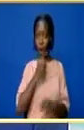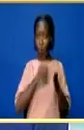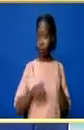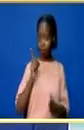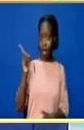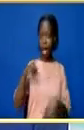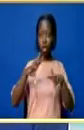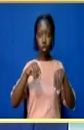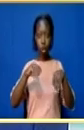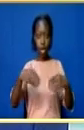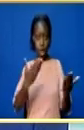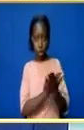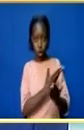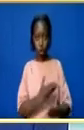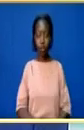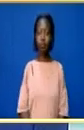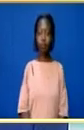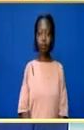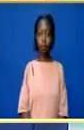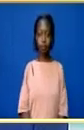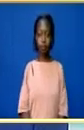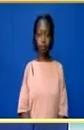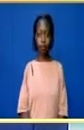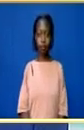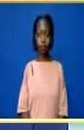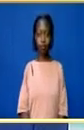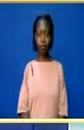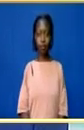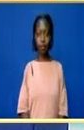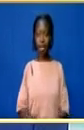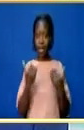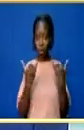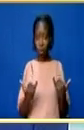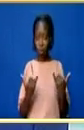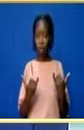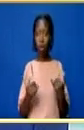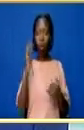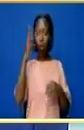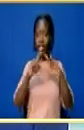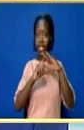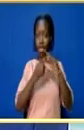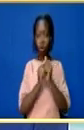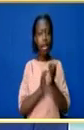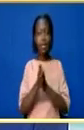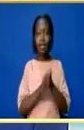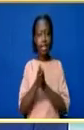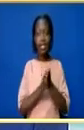soil erosion. Erosion. Okay. So, we are going to start with an interesting